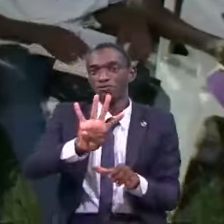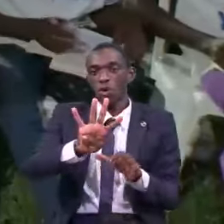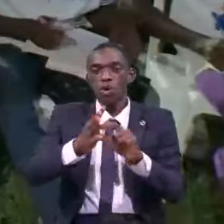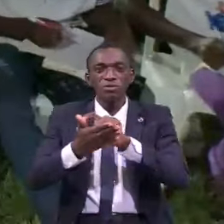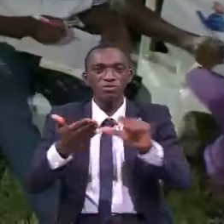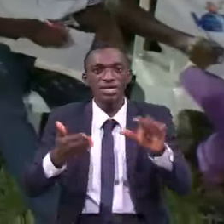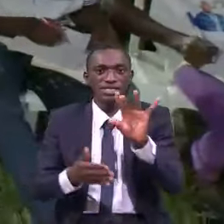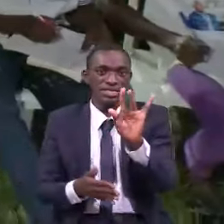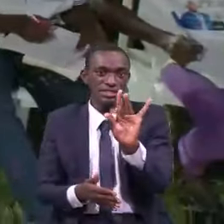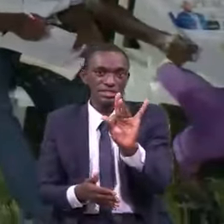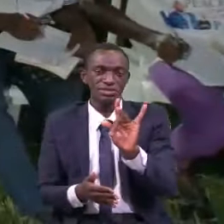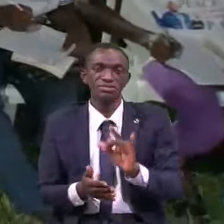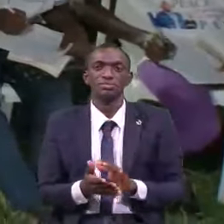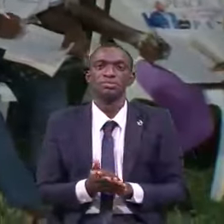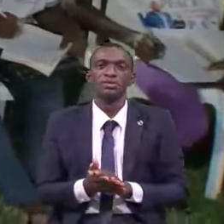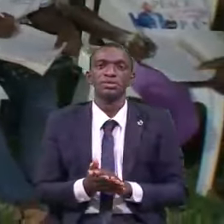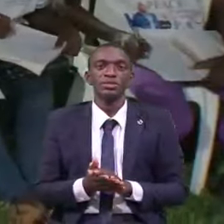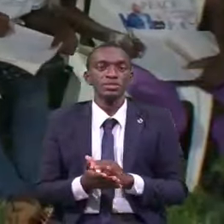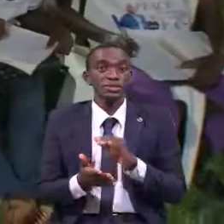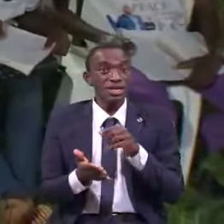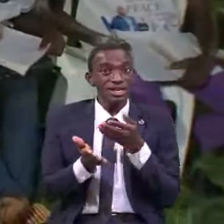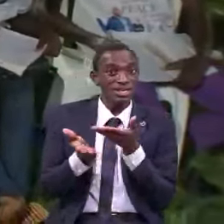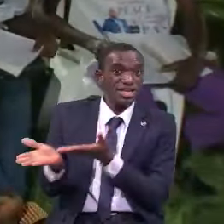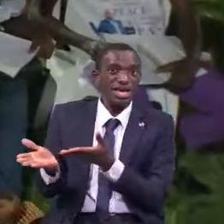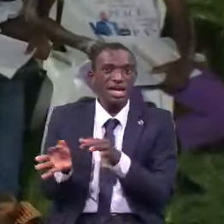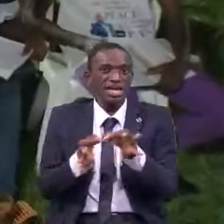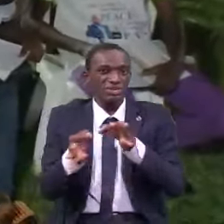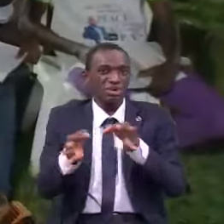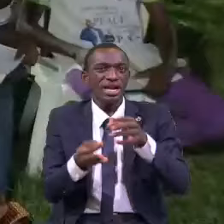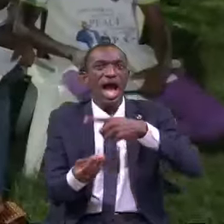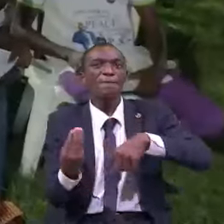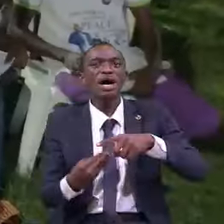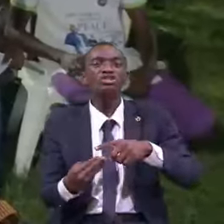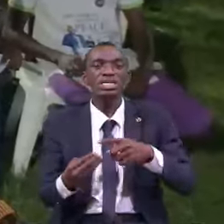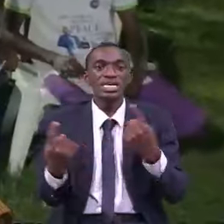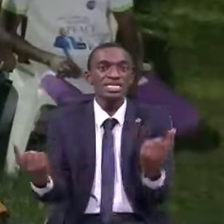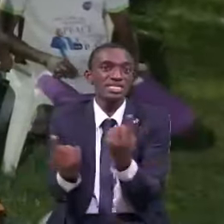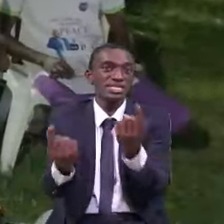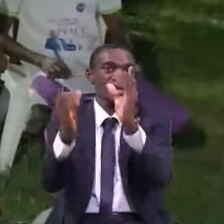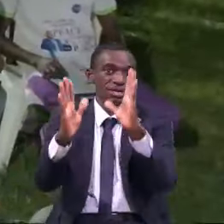18. That's what he tells us about the sinner.